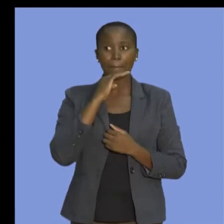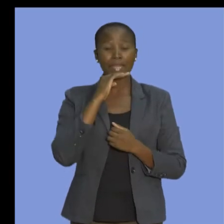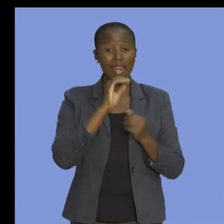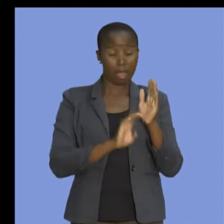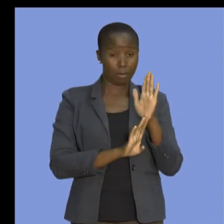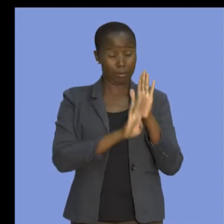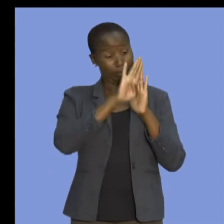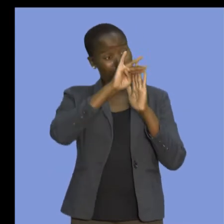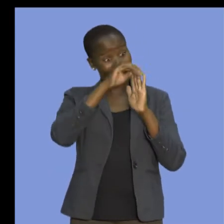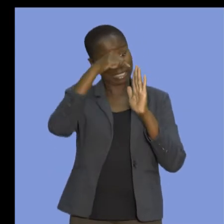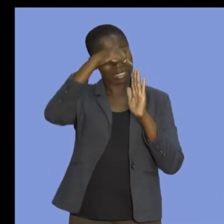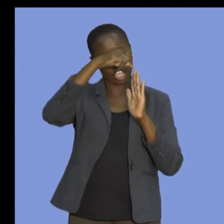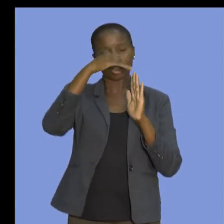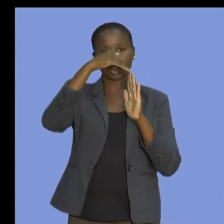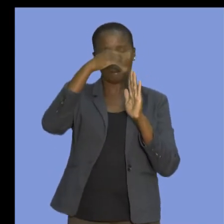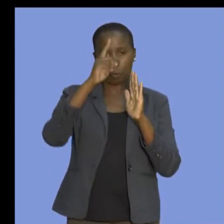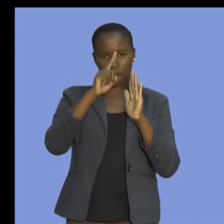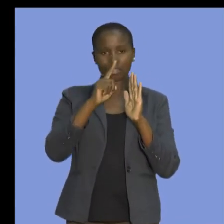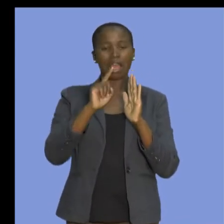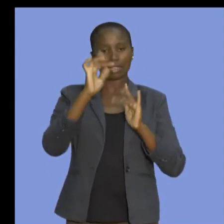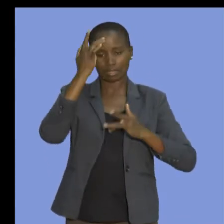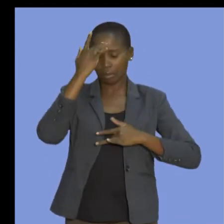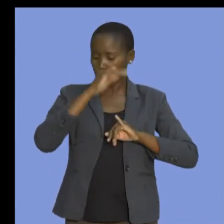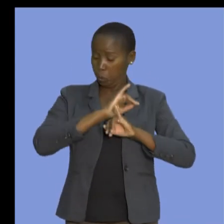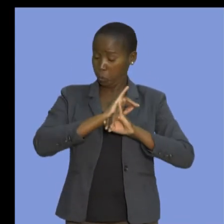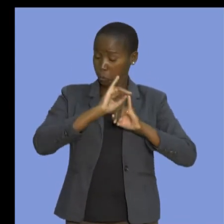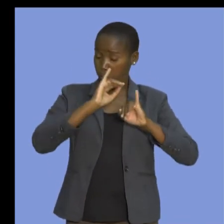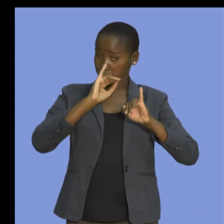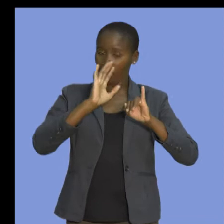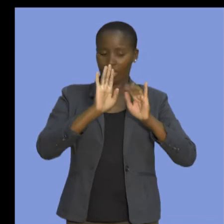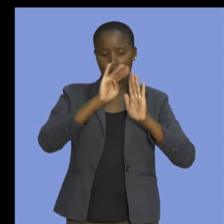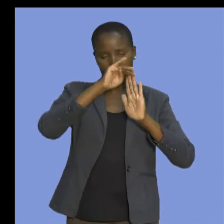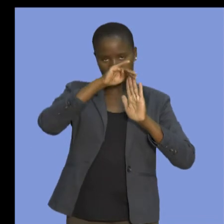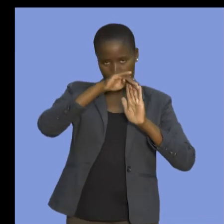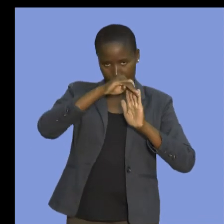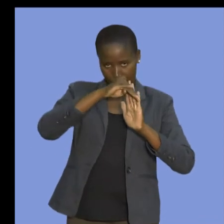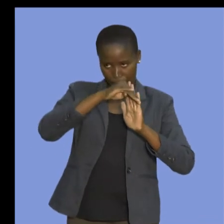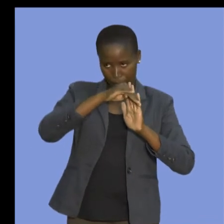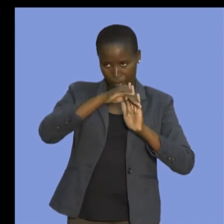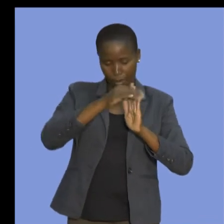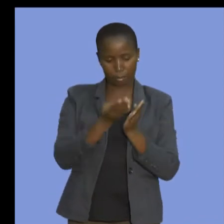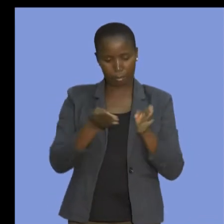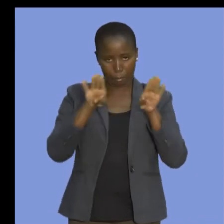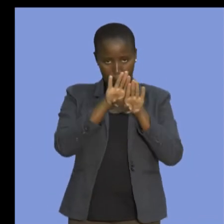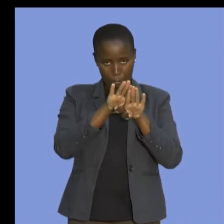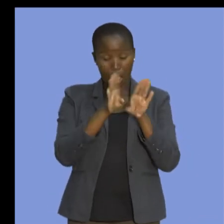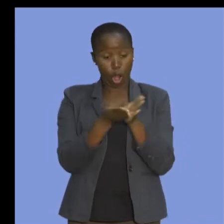then it started decreasing, so on, because of the lockdown there. Okay, because of the